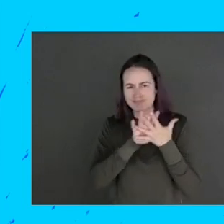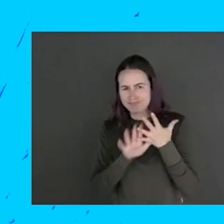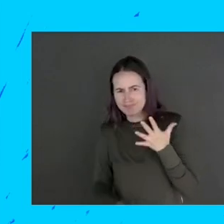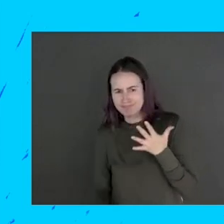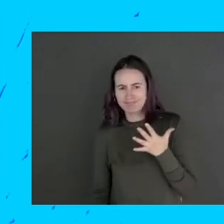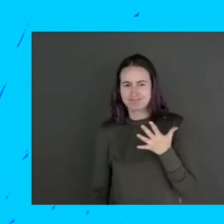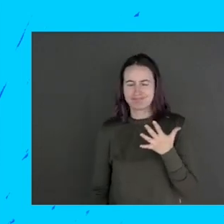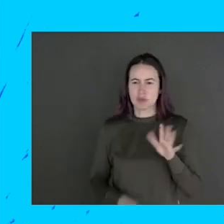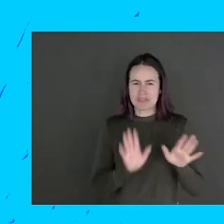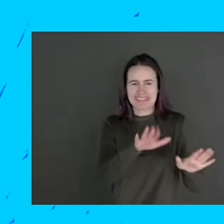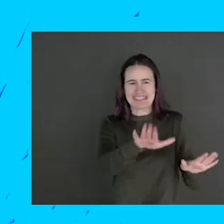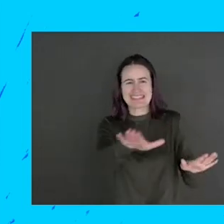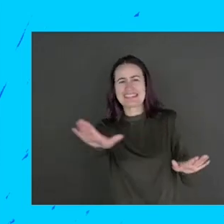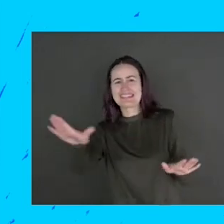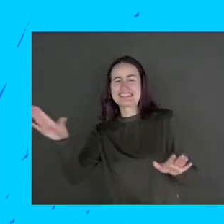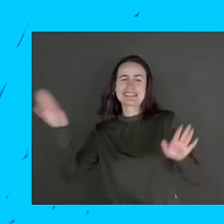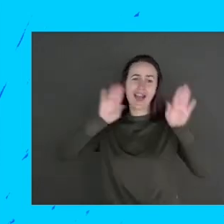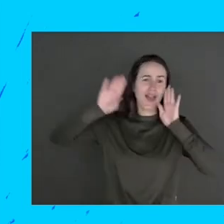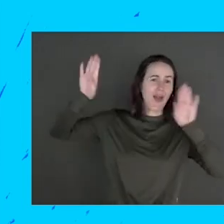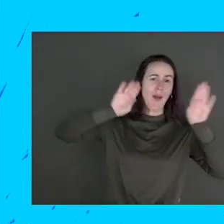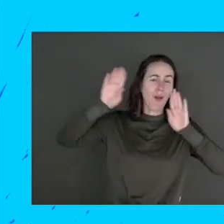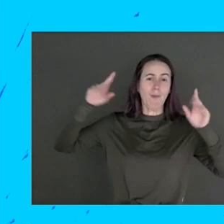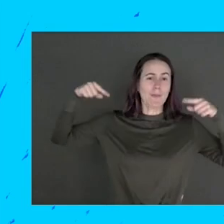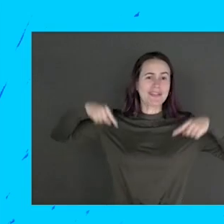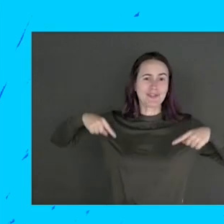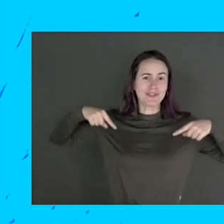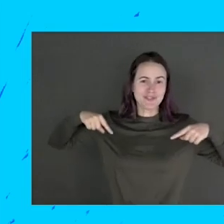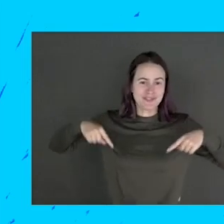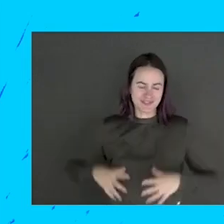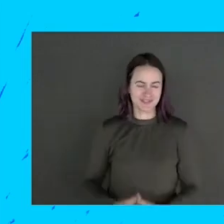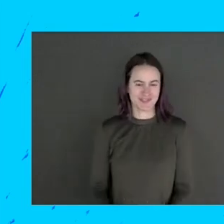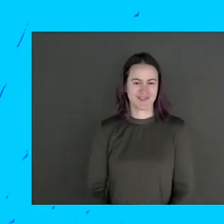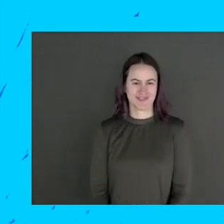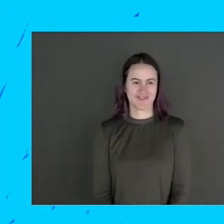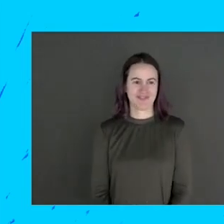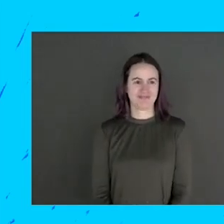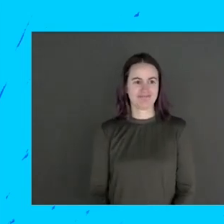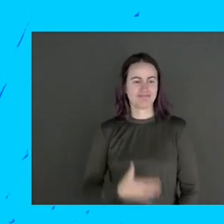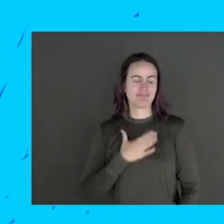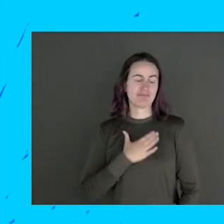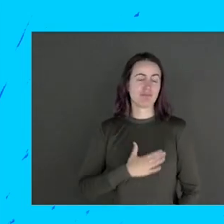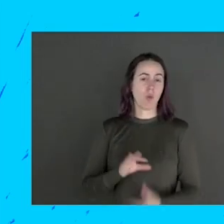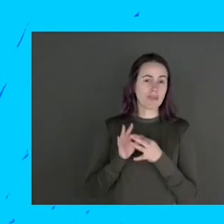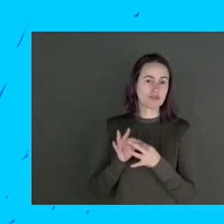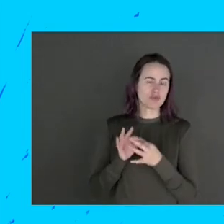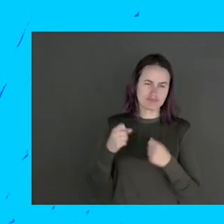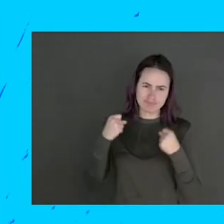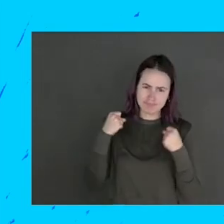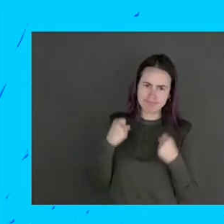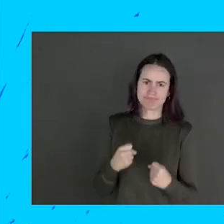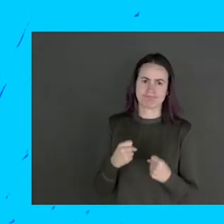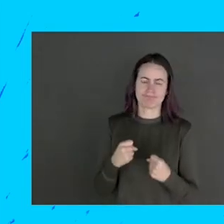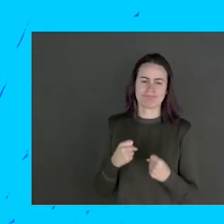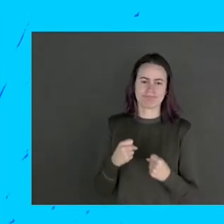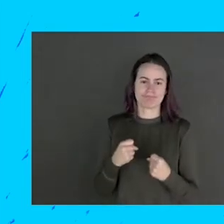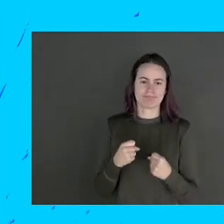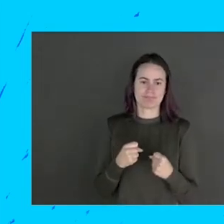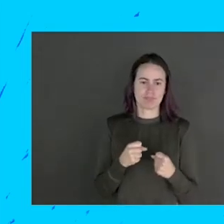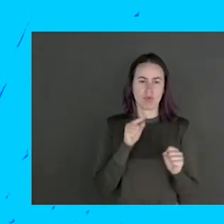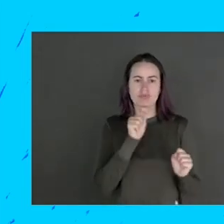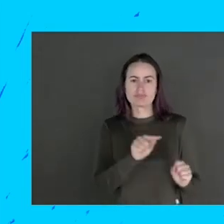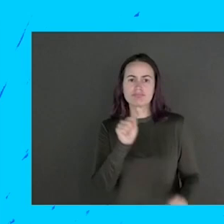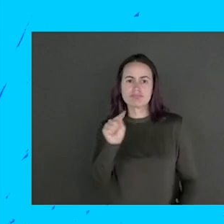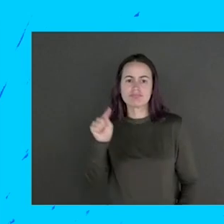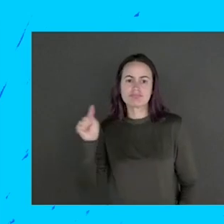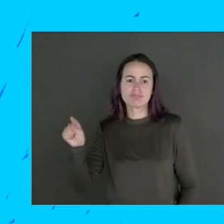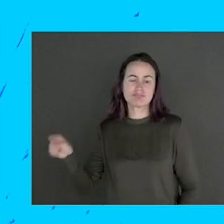known out there. We also have to build a very strong relationship. We have to build relationship among